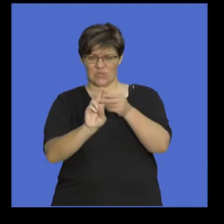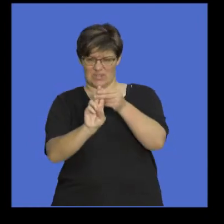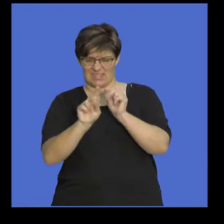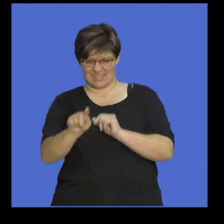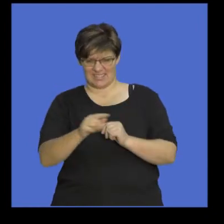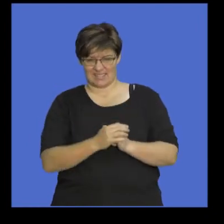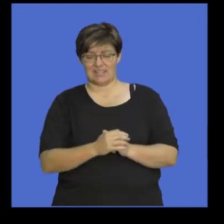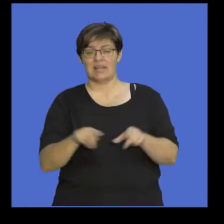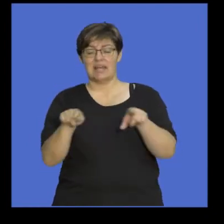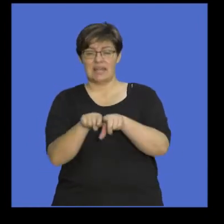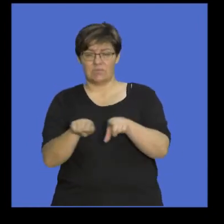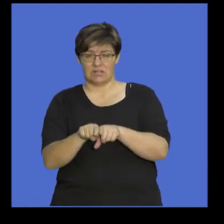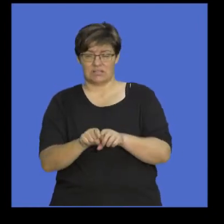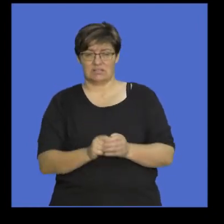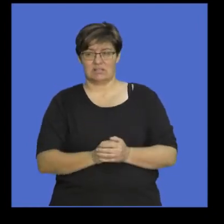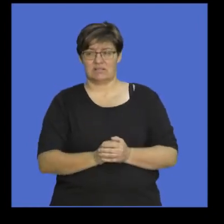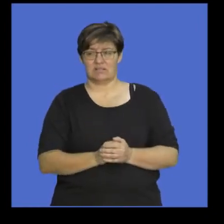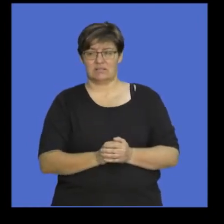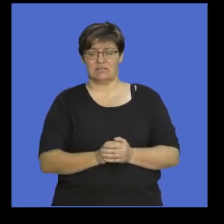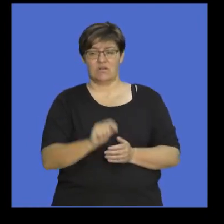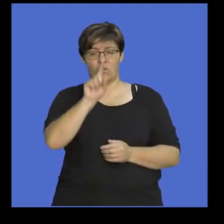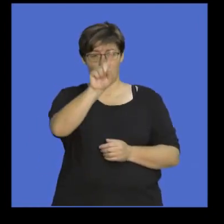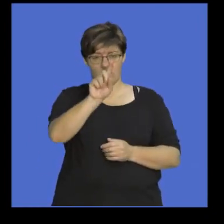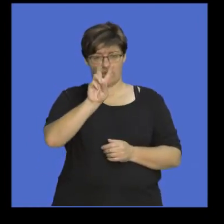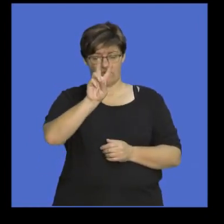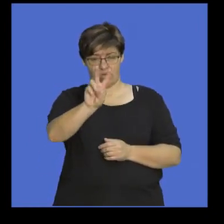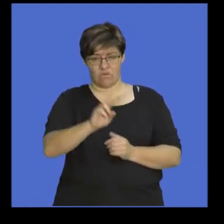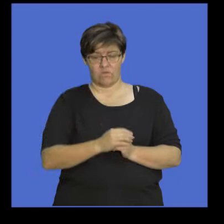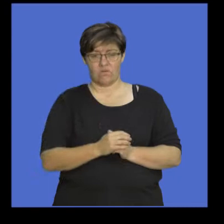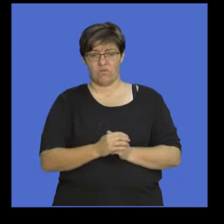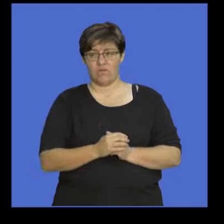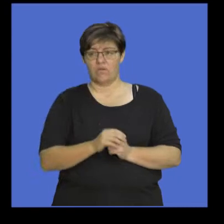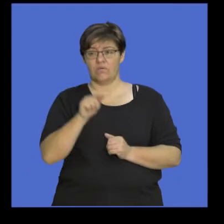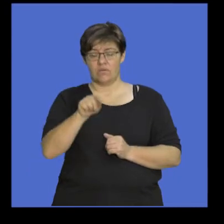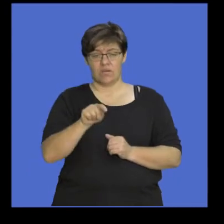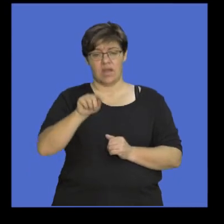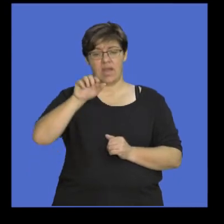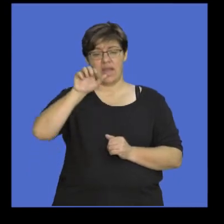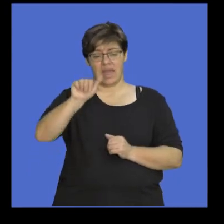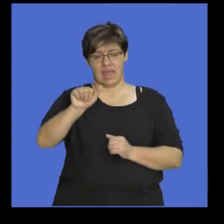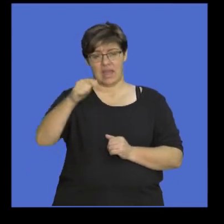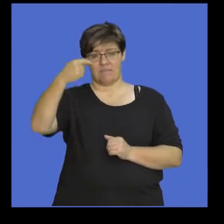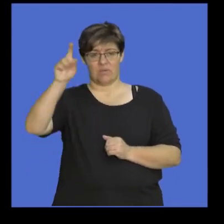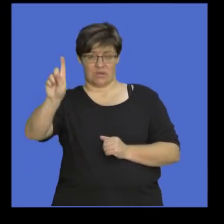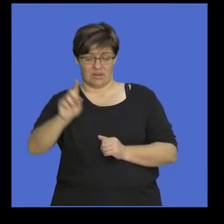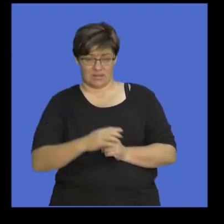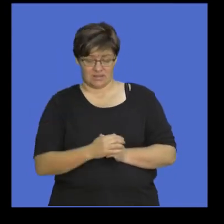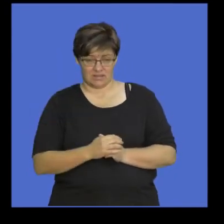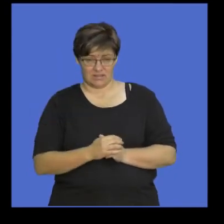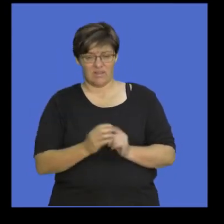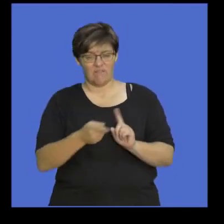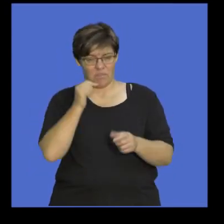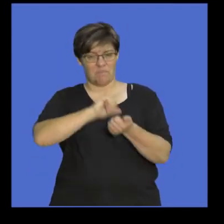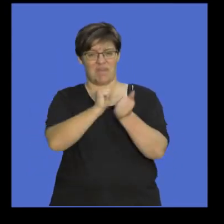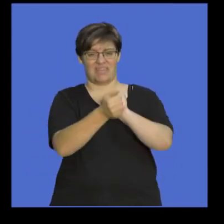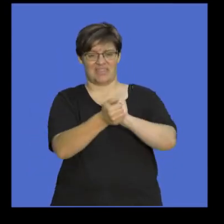of resistance, is equals to 1 volt per ampere. So this is where it comes from